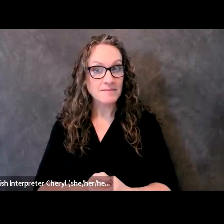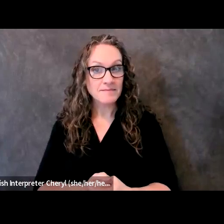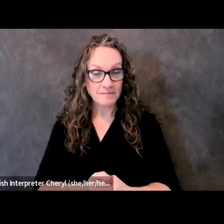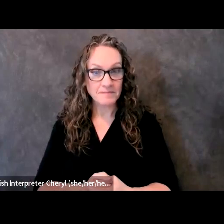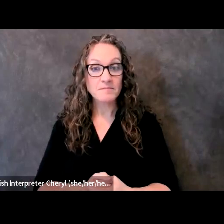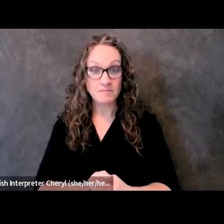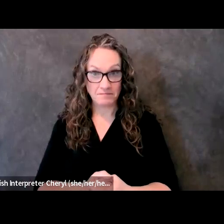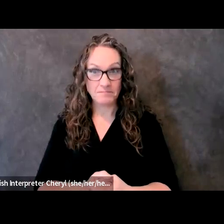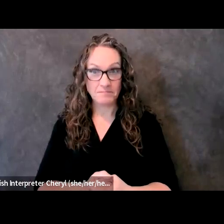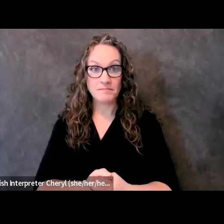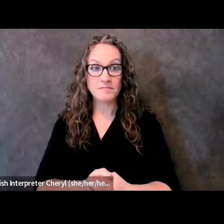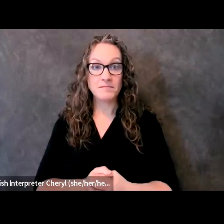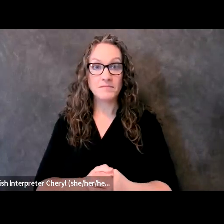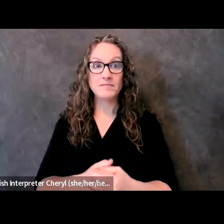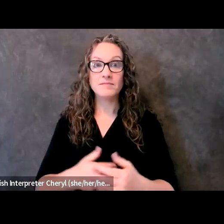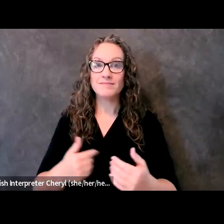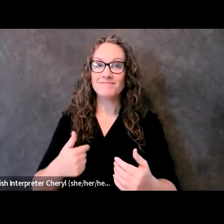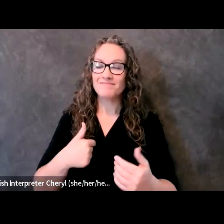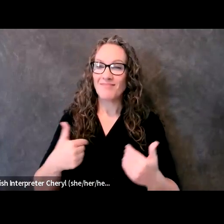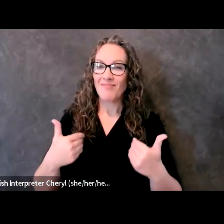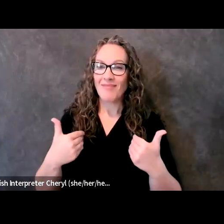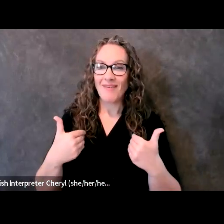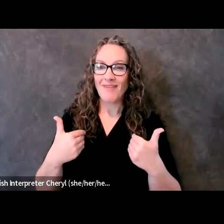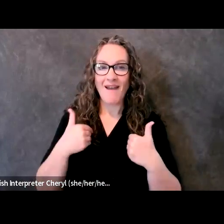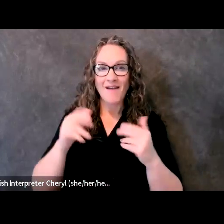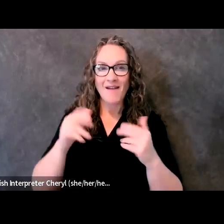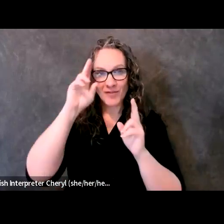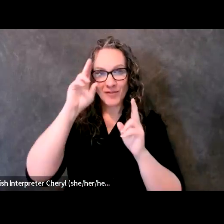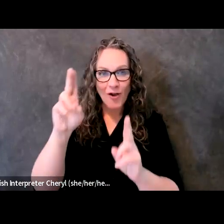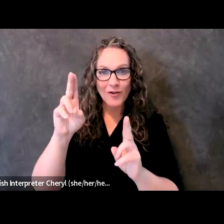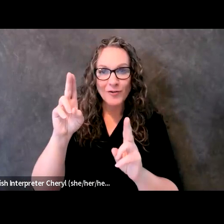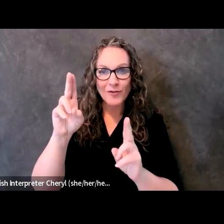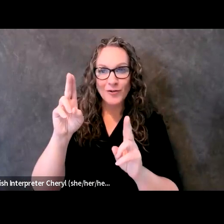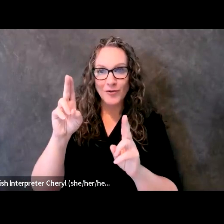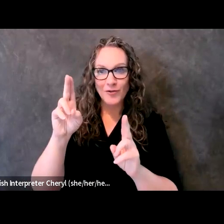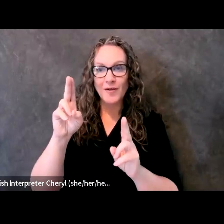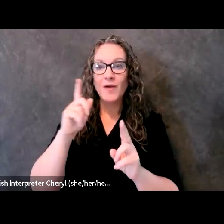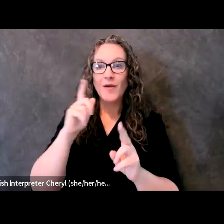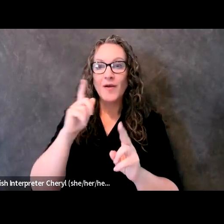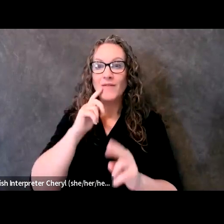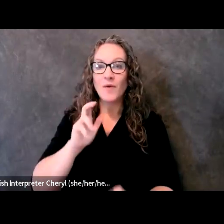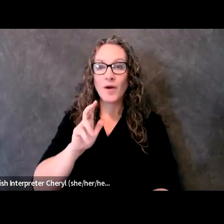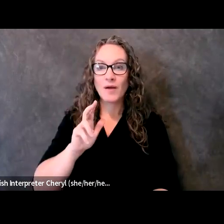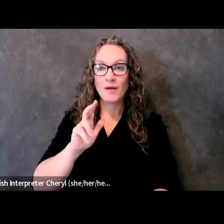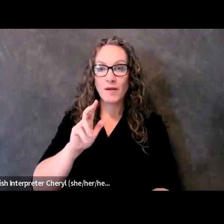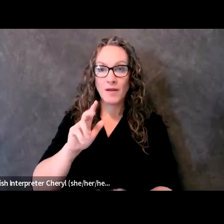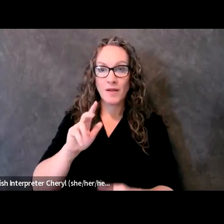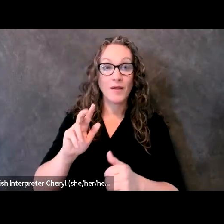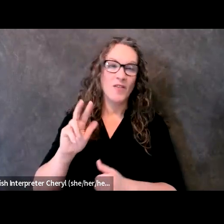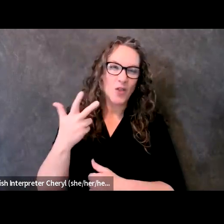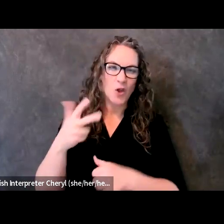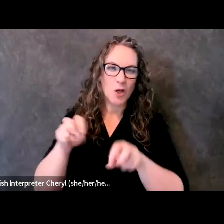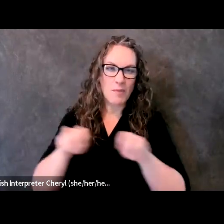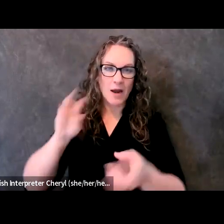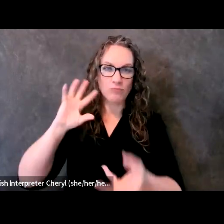we're going to get started. I have the honor to panel this first or this third panel, or the first panel for today,